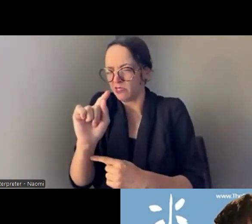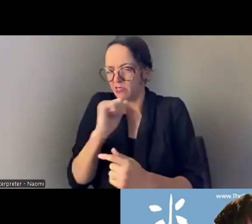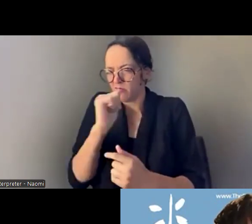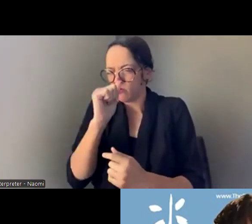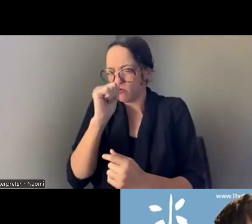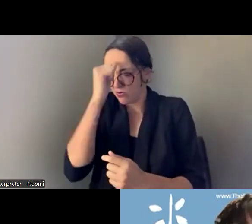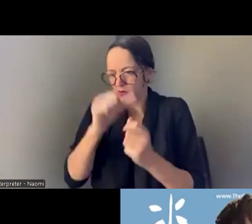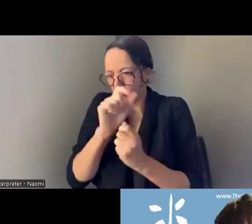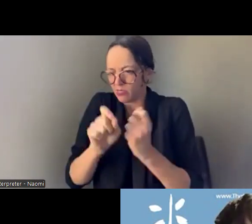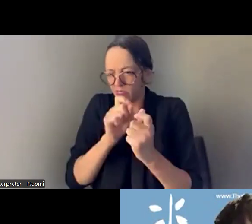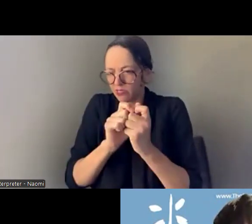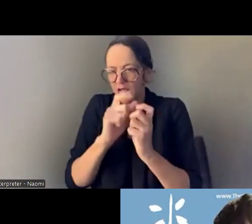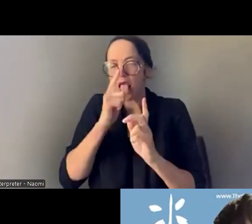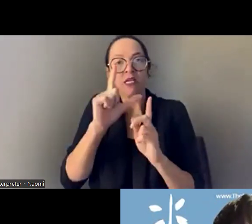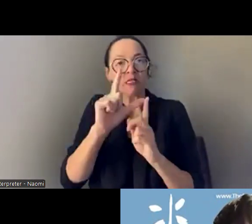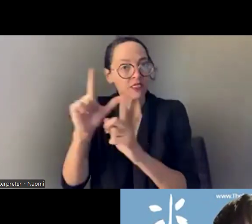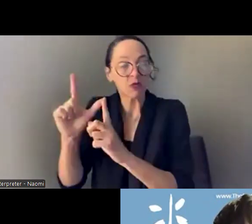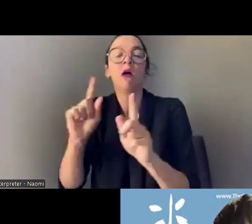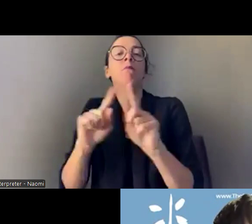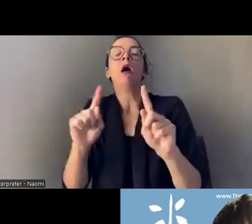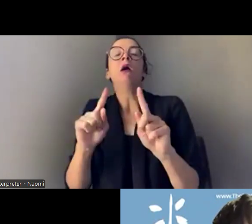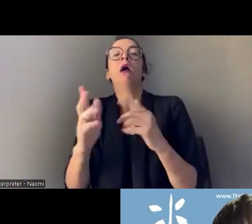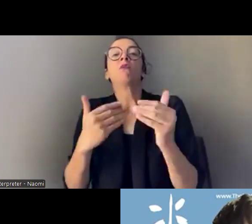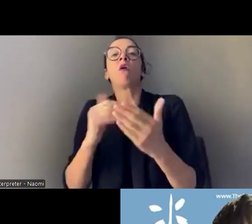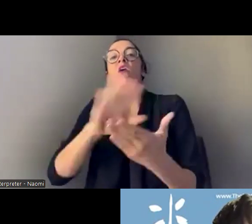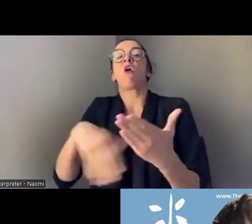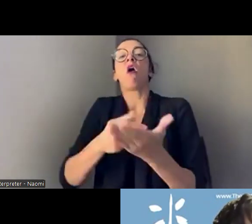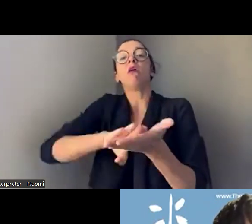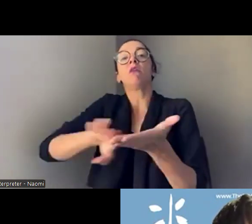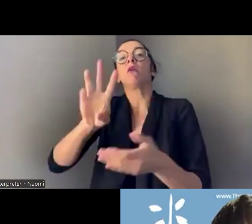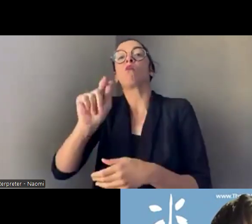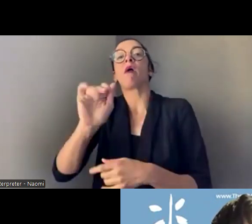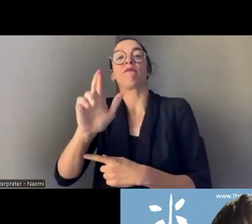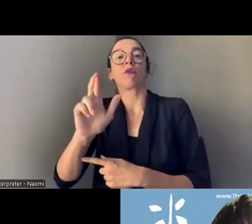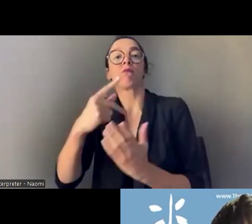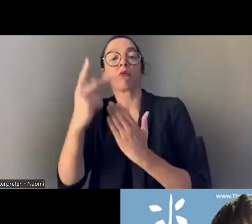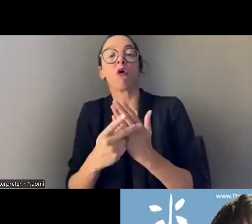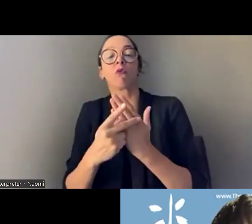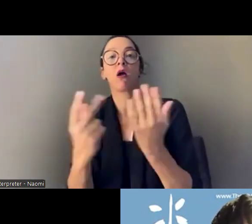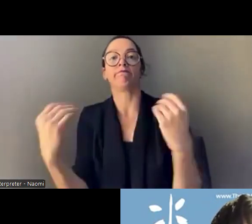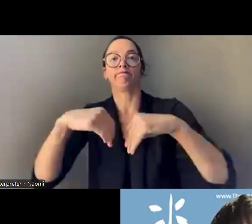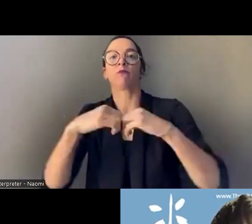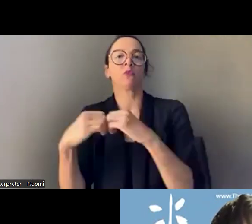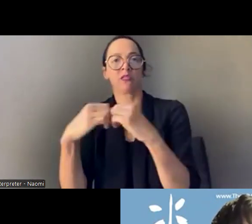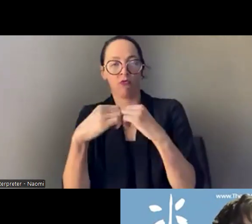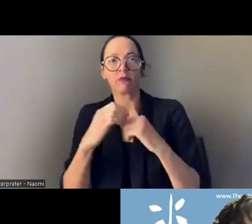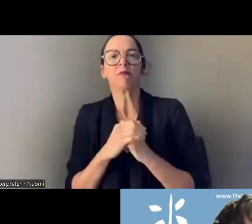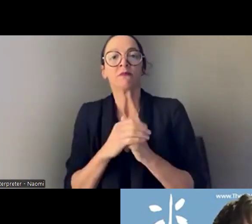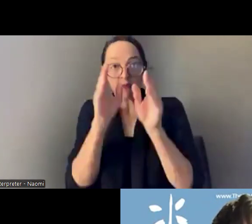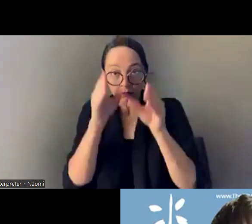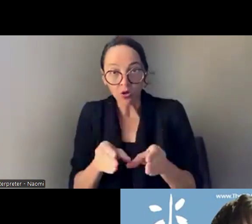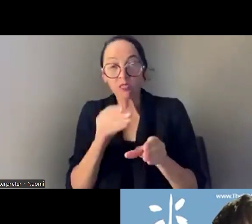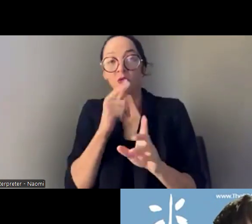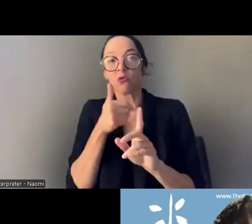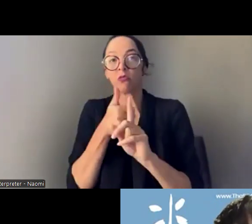the waiver programs together, because as a person with lived experience or helping someone else, when you go on to